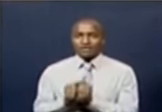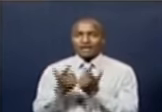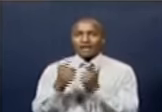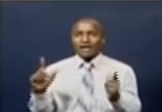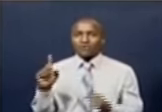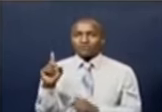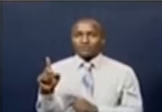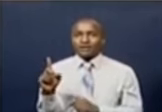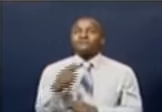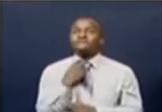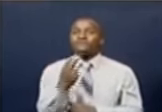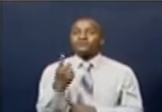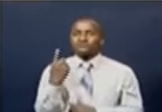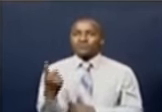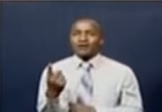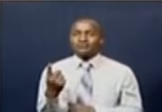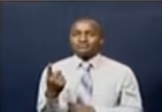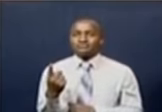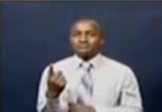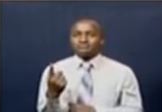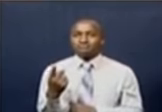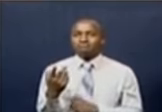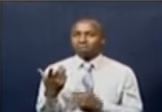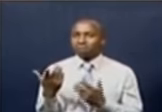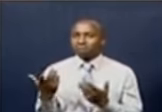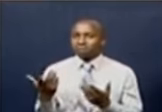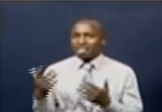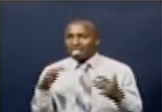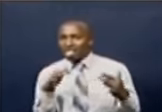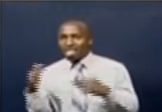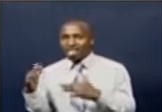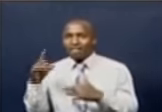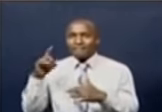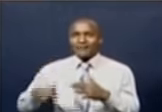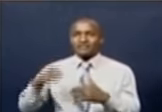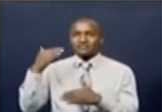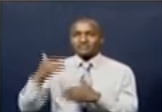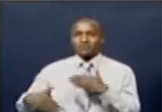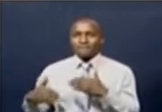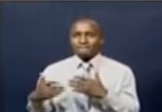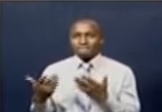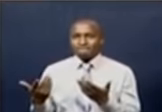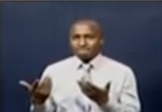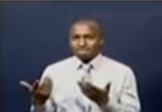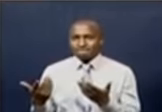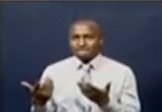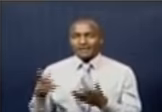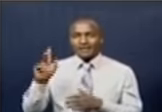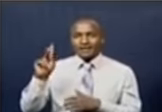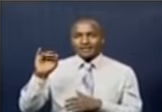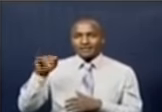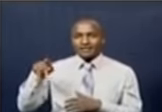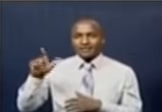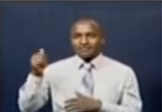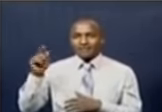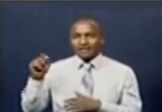sure that we stop this menace all the time. You remember, they removed Kiplagat from office,